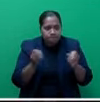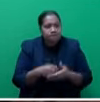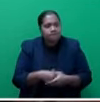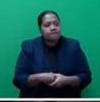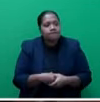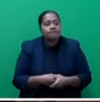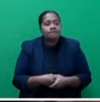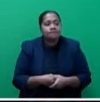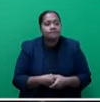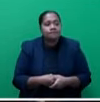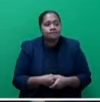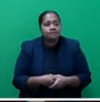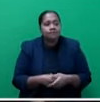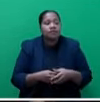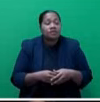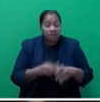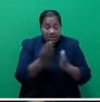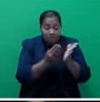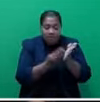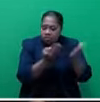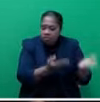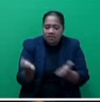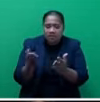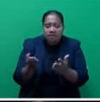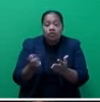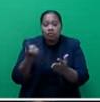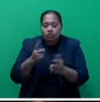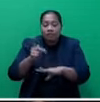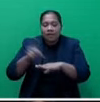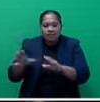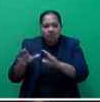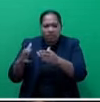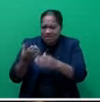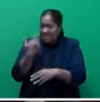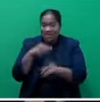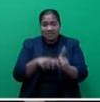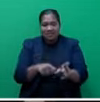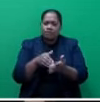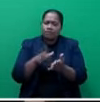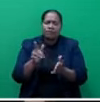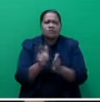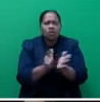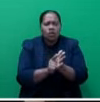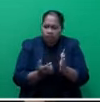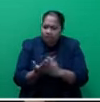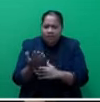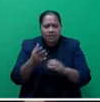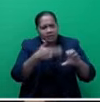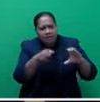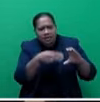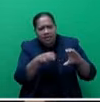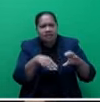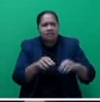the Parliamentary Committee. I mean, last year, for example, we passed laws on the media, the professional